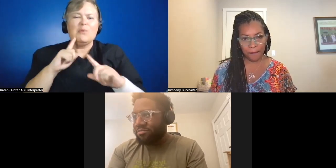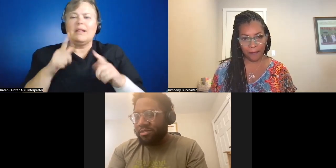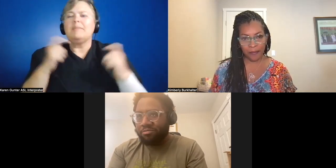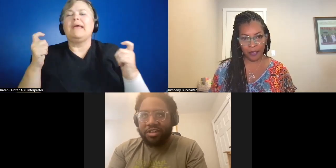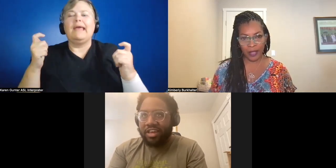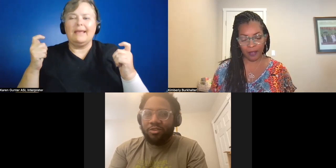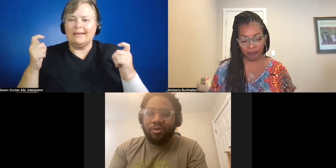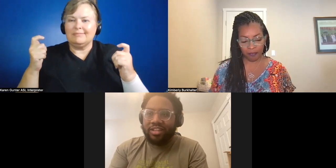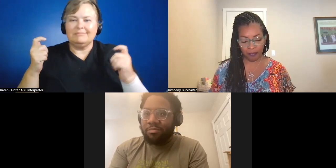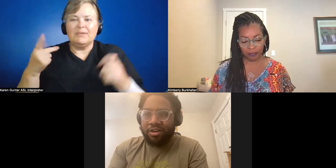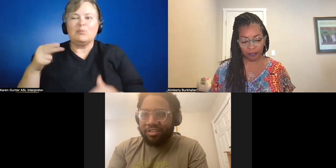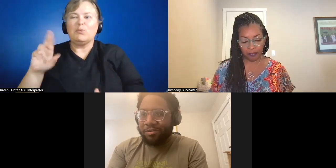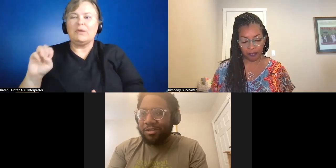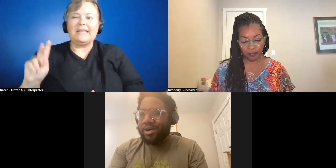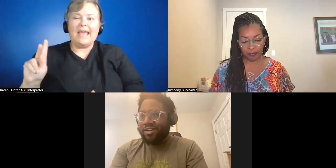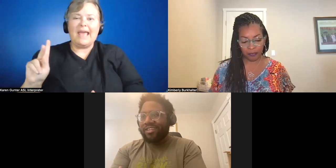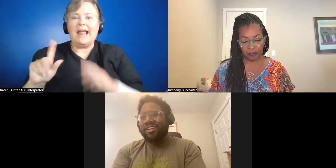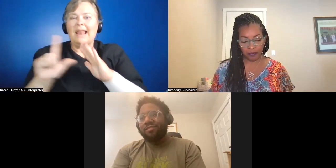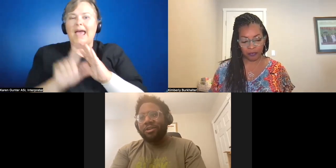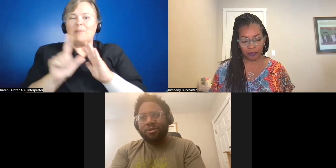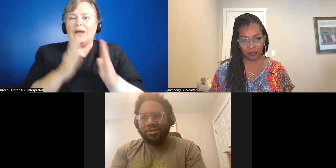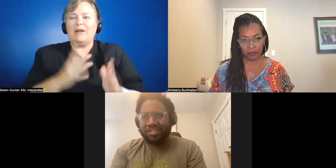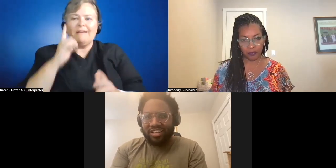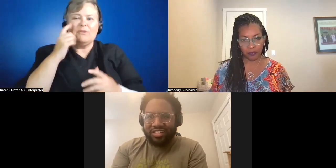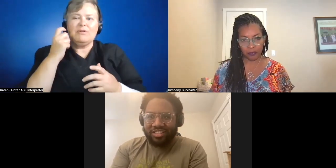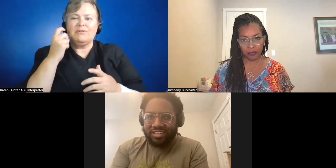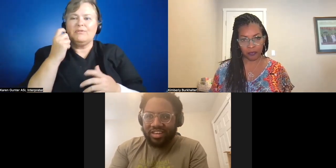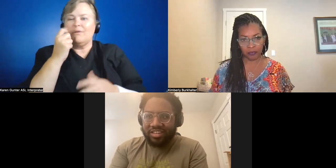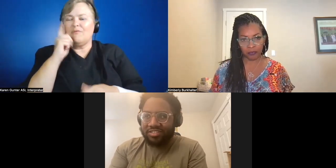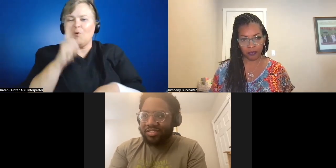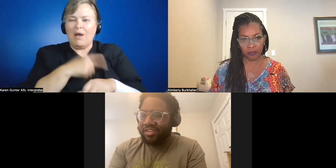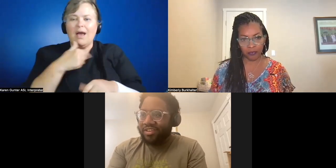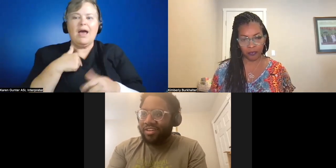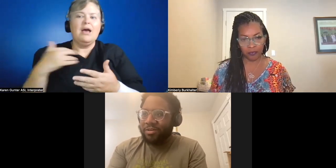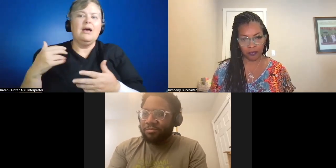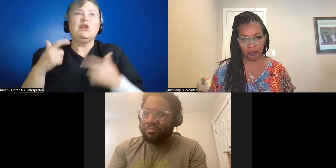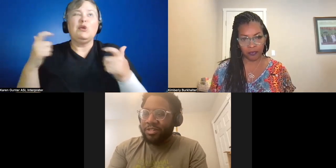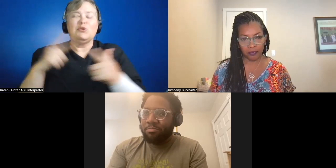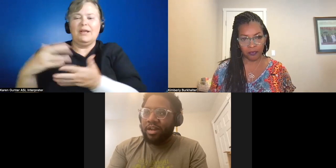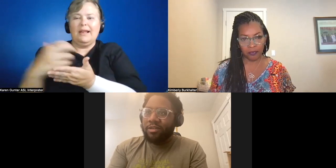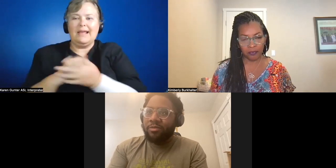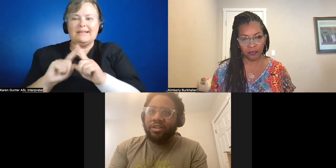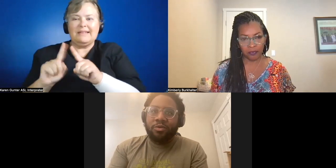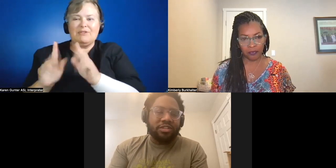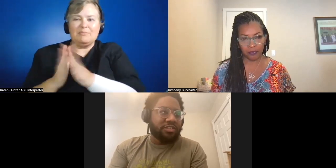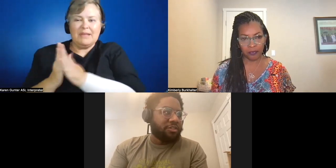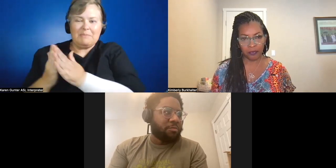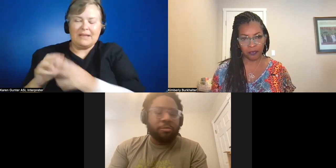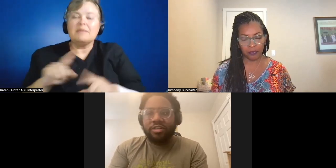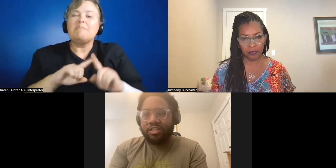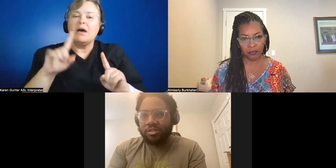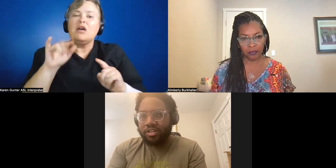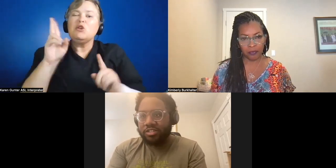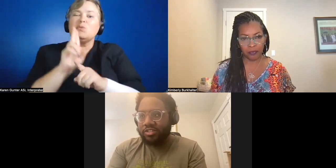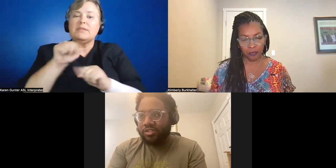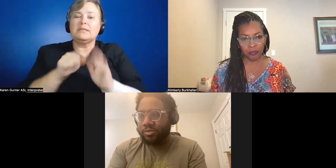a pre-K through 8 librarian for a little while, pretty huge in collecting the text. But I really want to use this, you know, moment